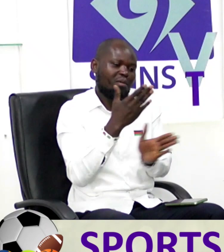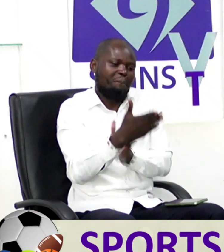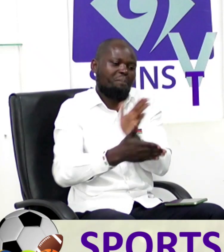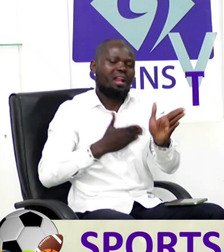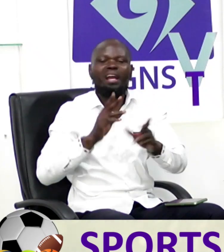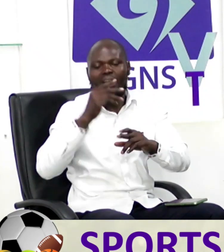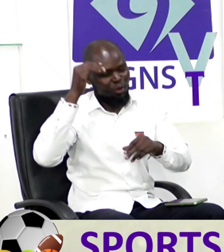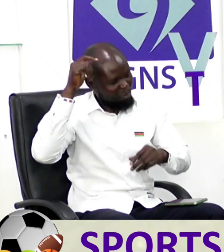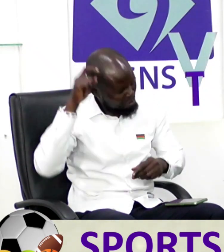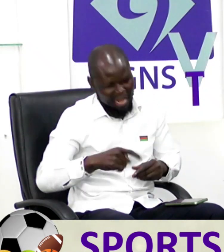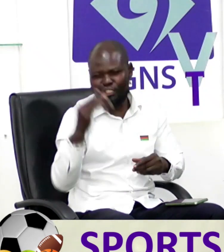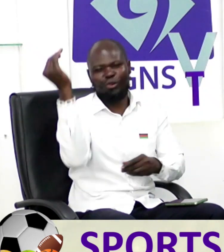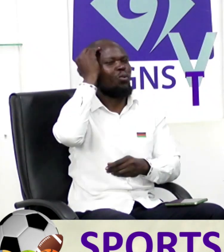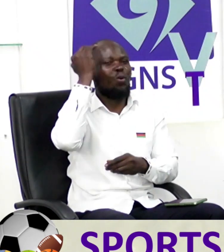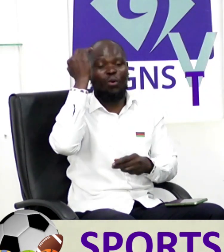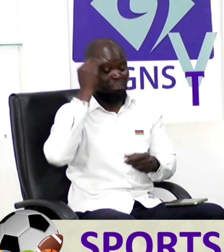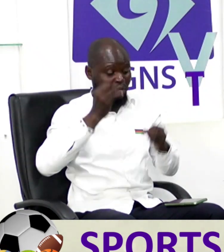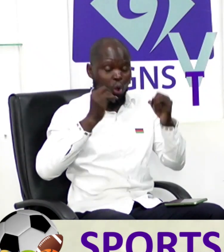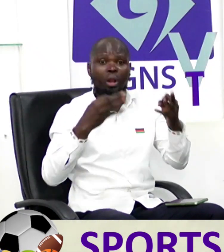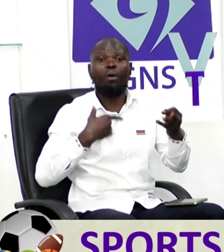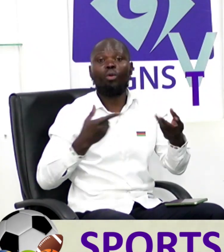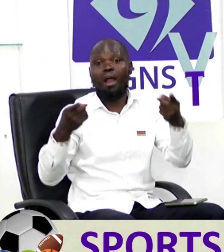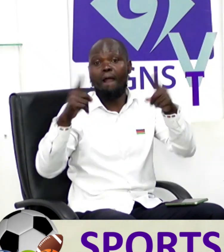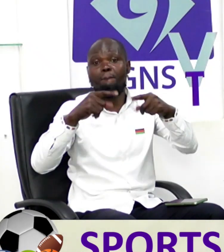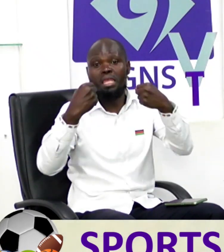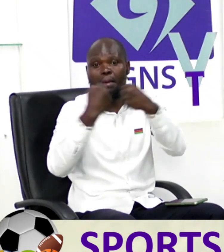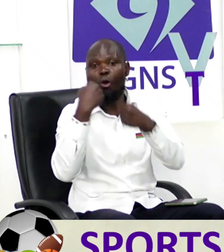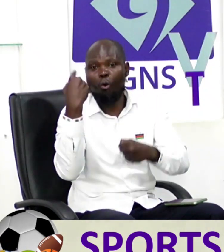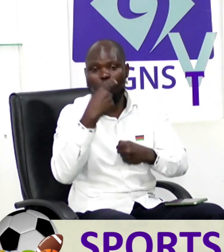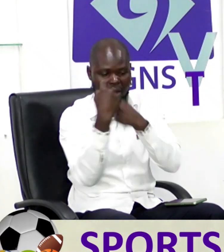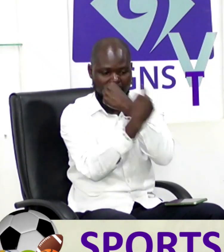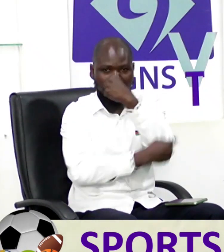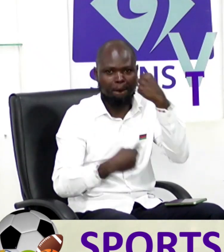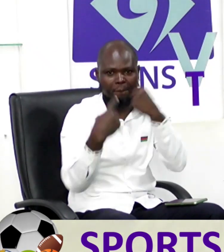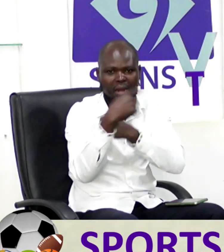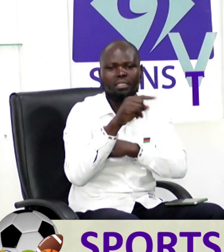the matches against Man City and Liverpool won, and